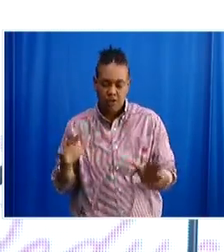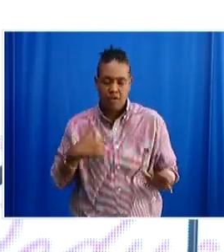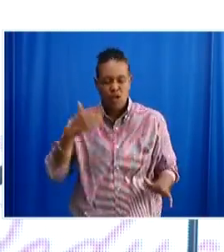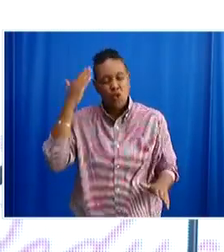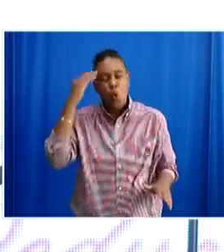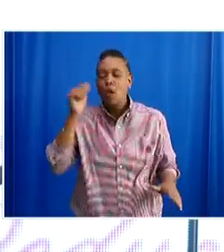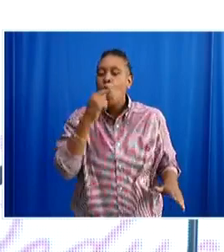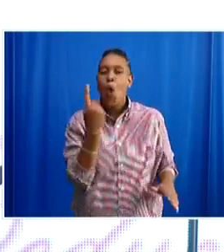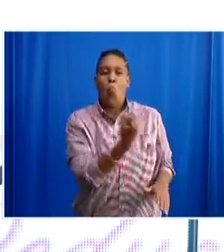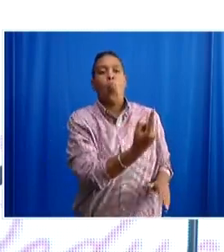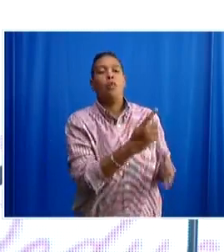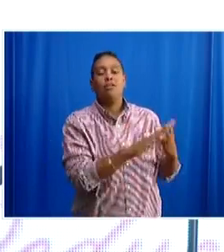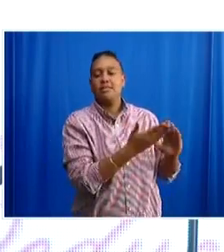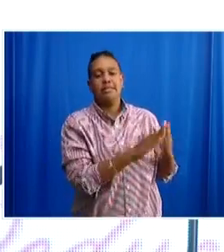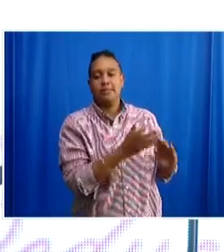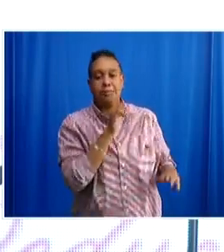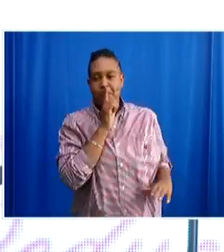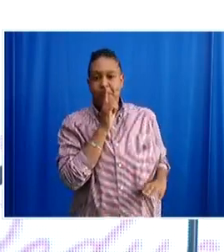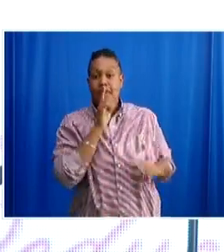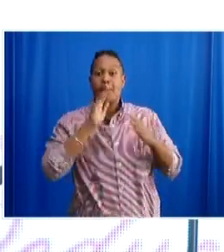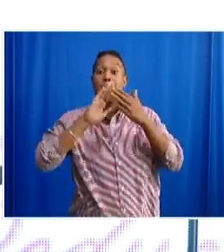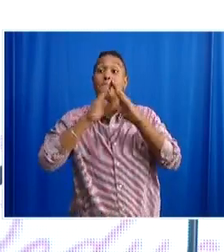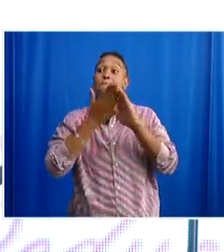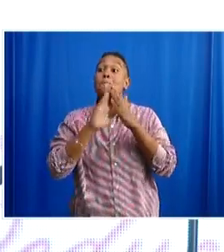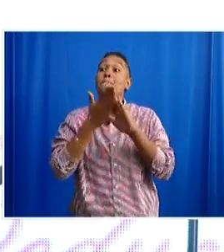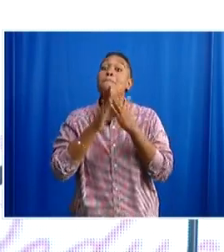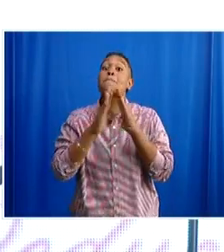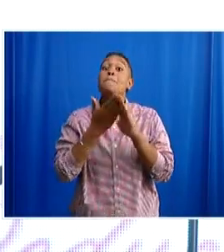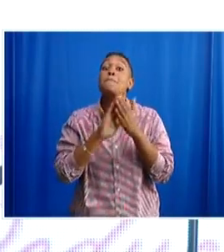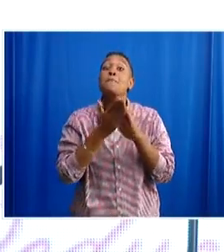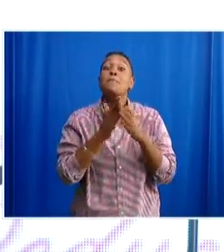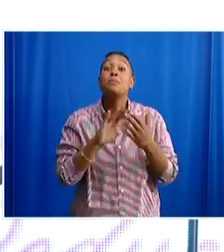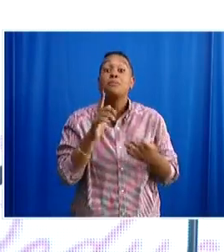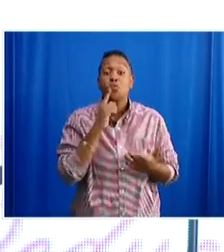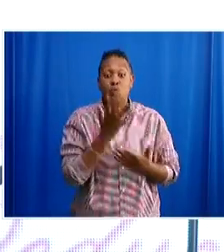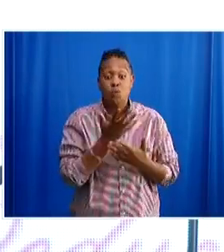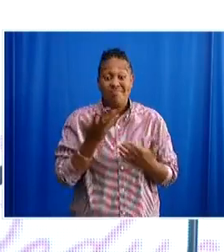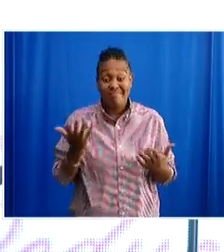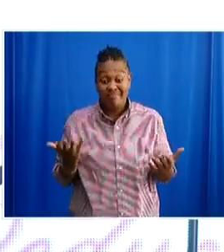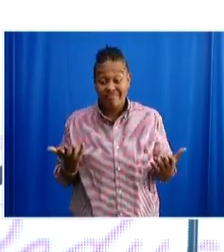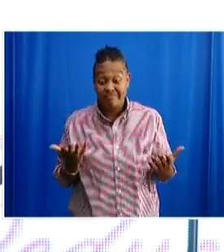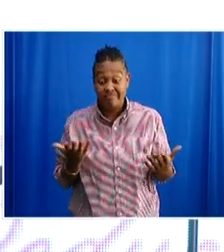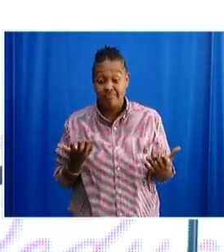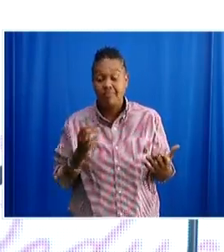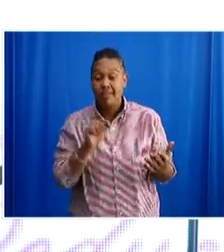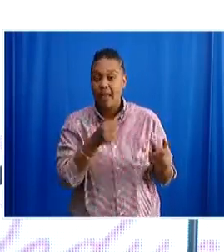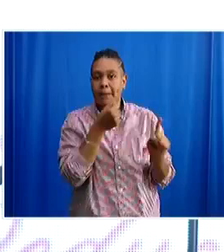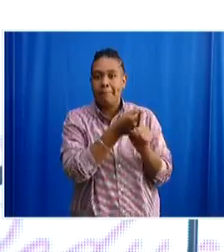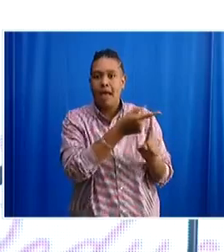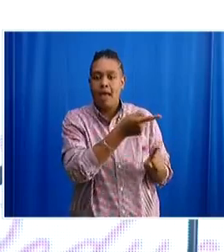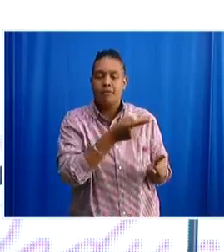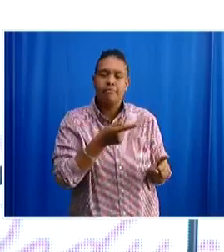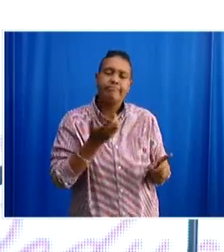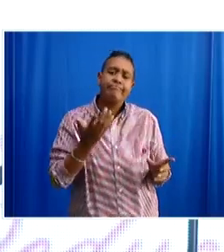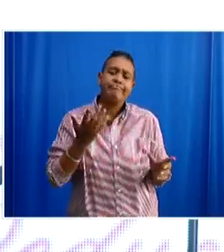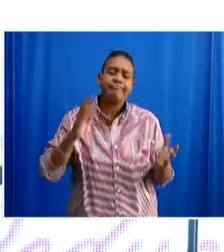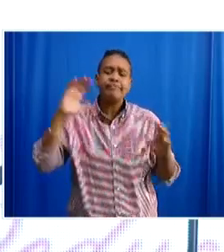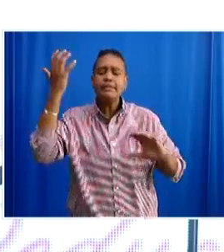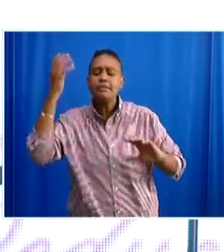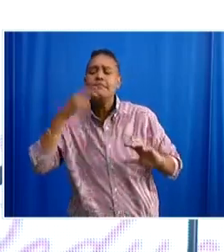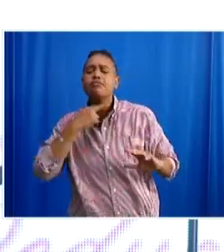reduction, but cities are vital to any disaster risk reduction campaign